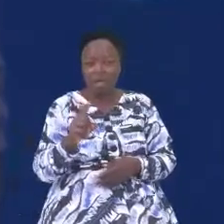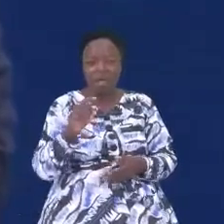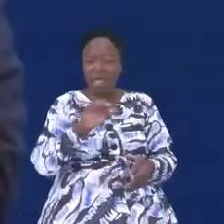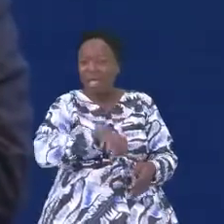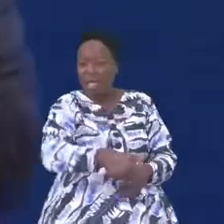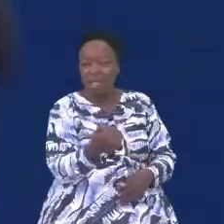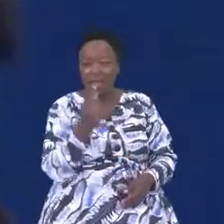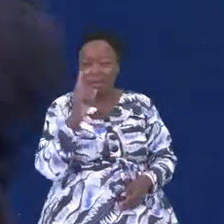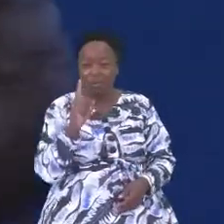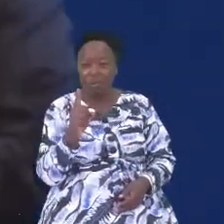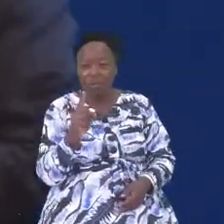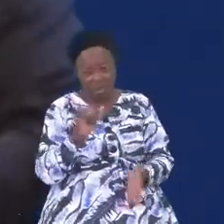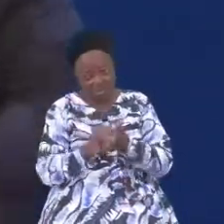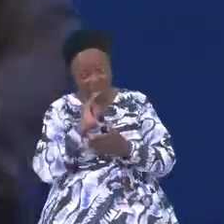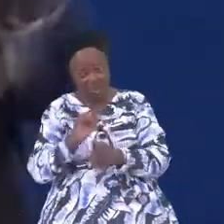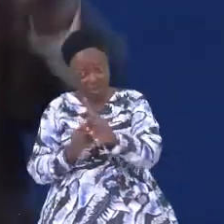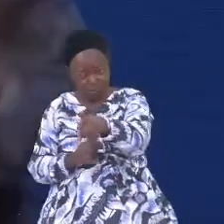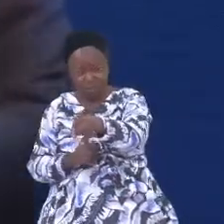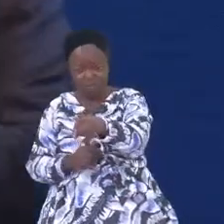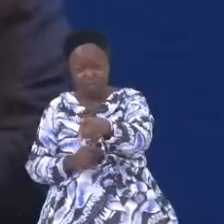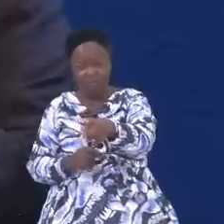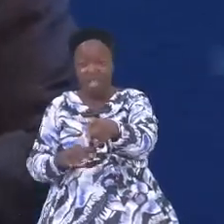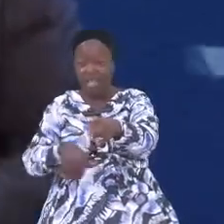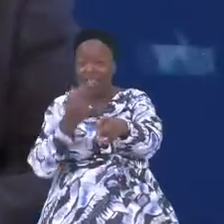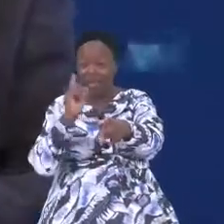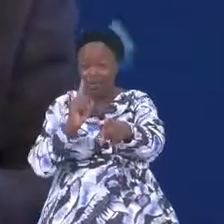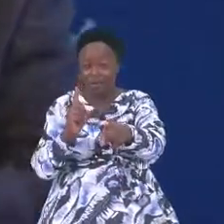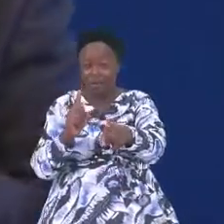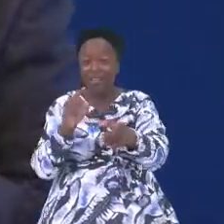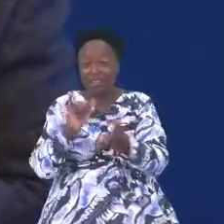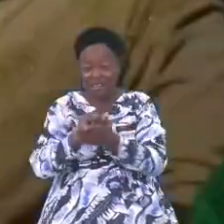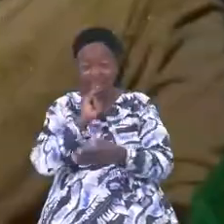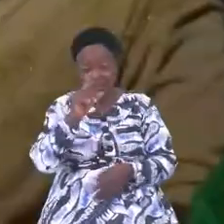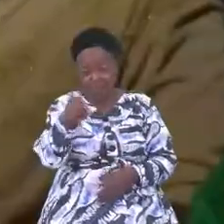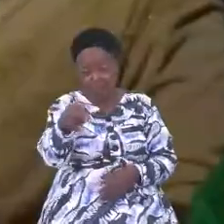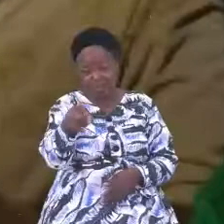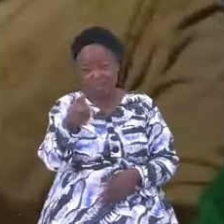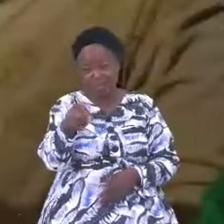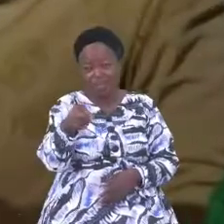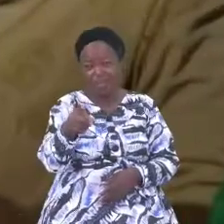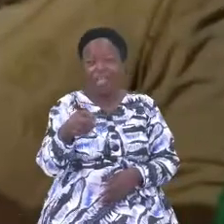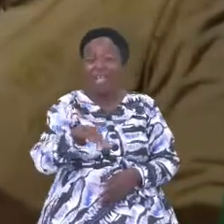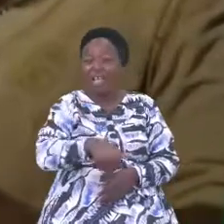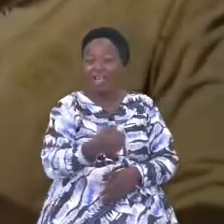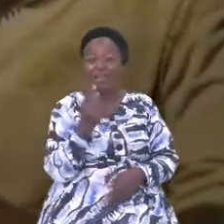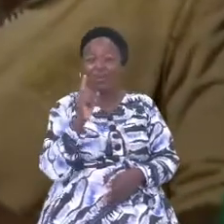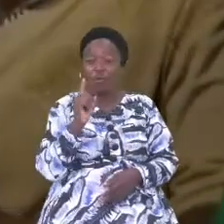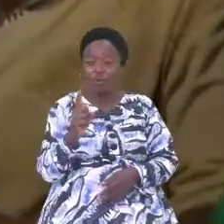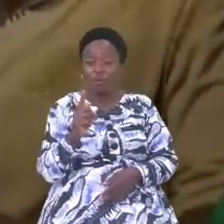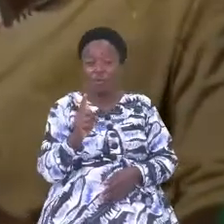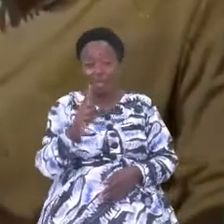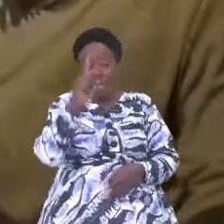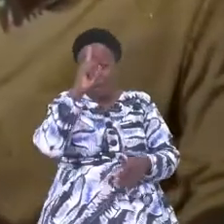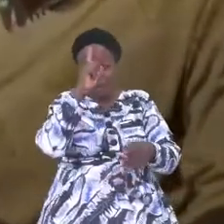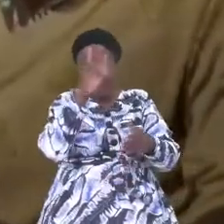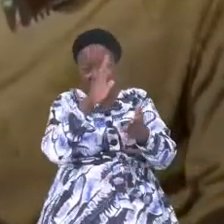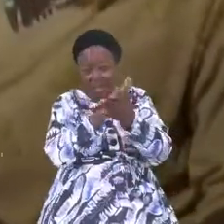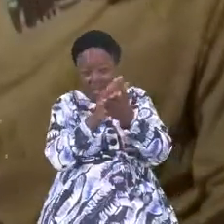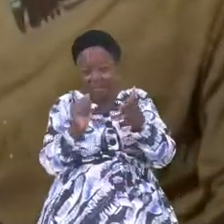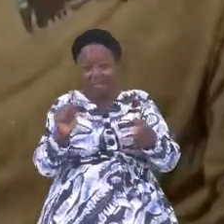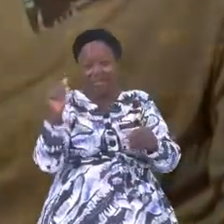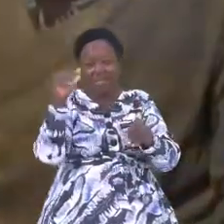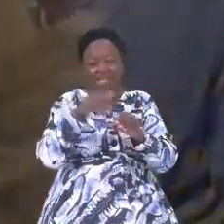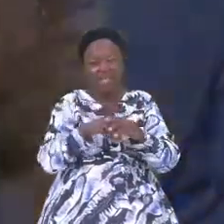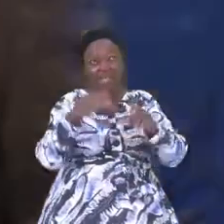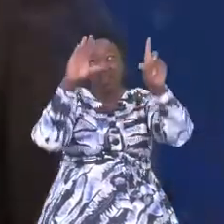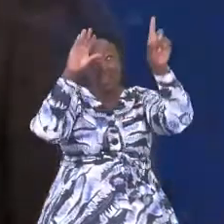whosoever, that's you, whosoever, I say that's you, whosoever believeth in